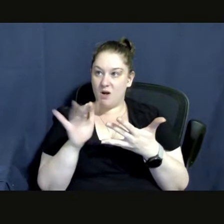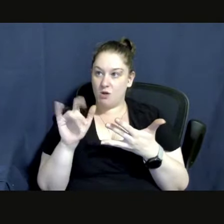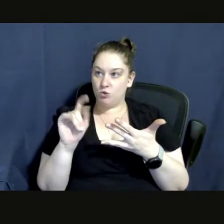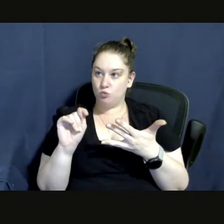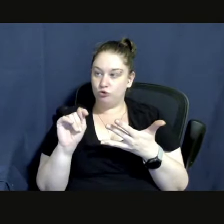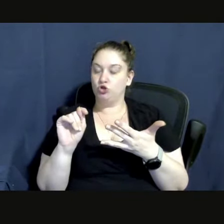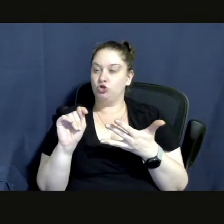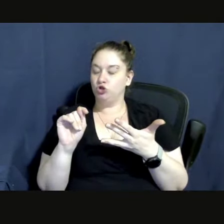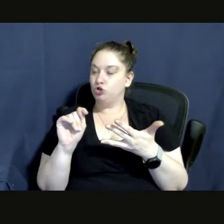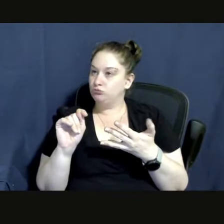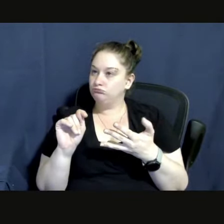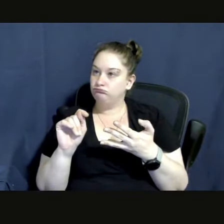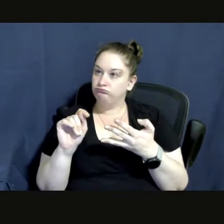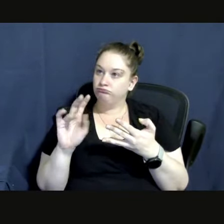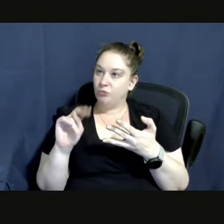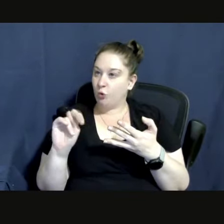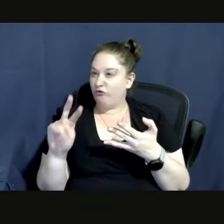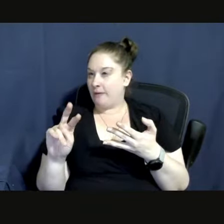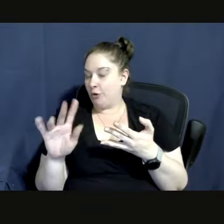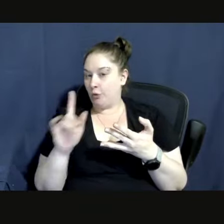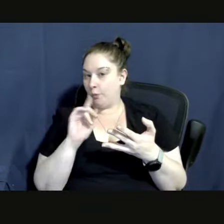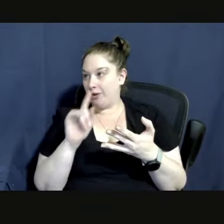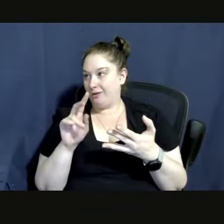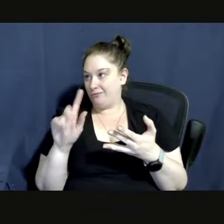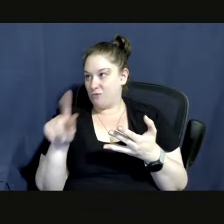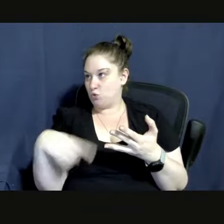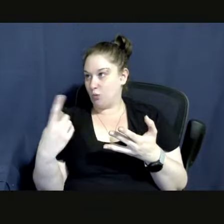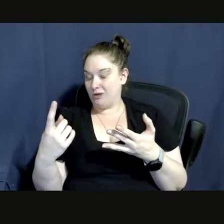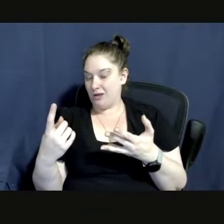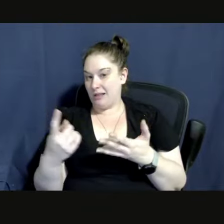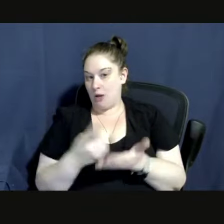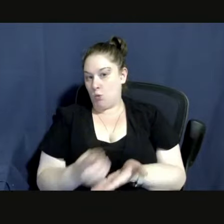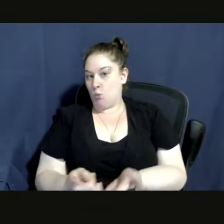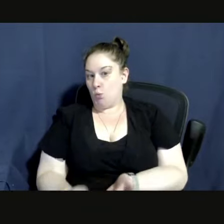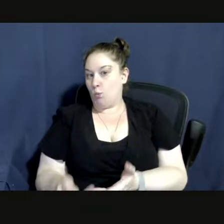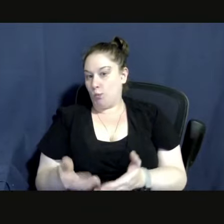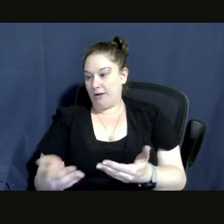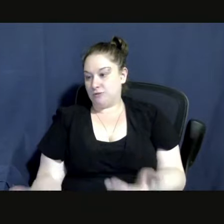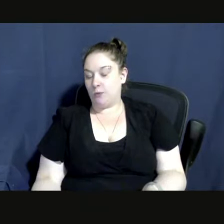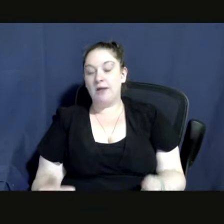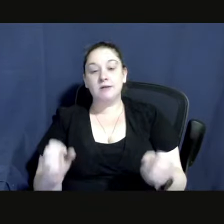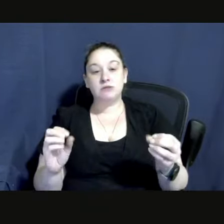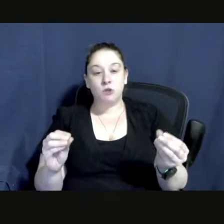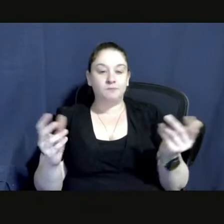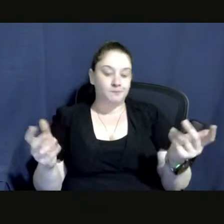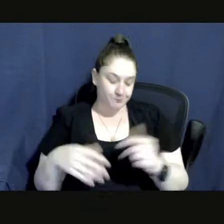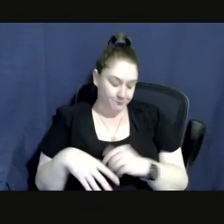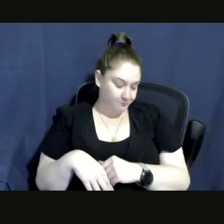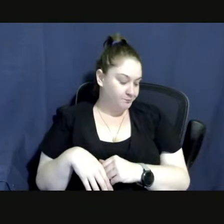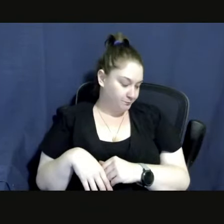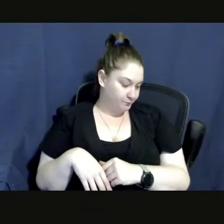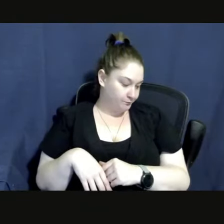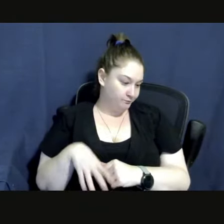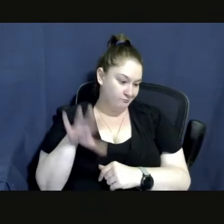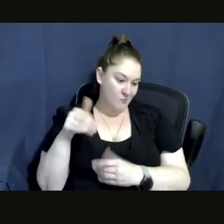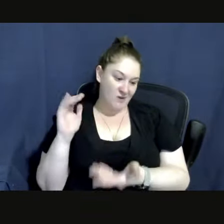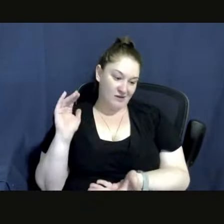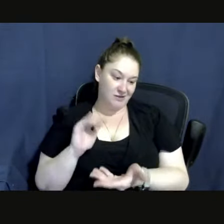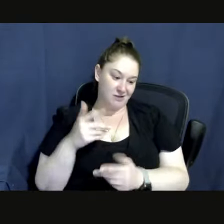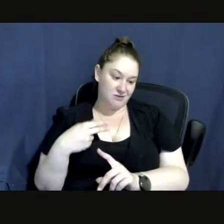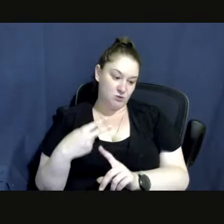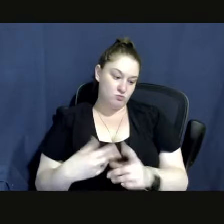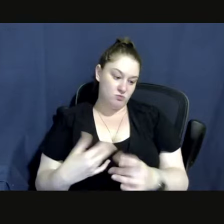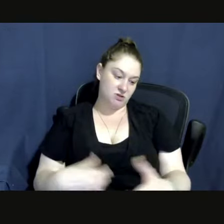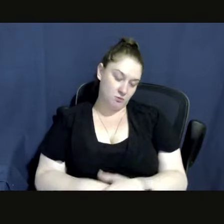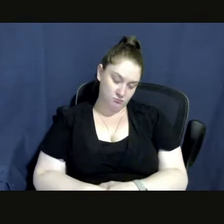know, November is only literally then only weeks away. So, you know, we're less than 2 months now.